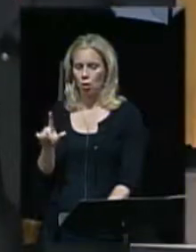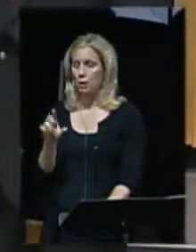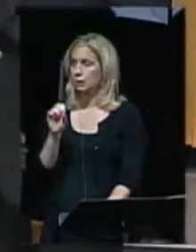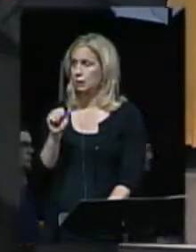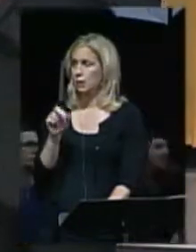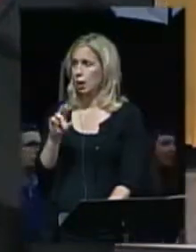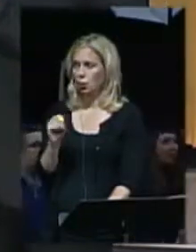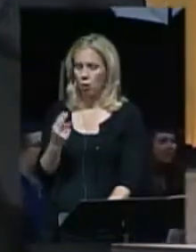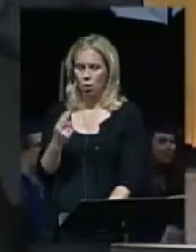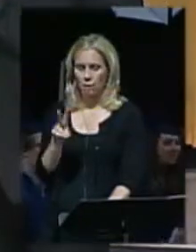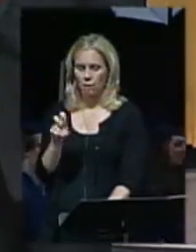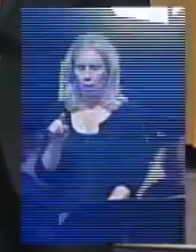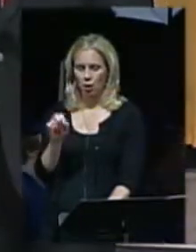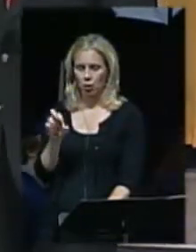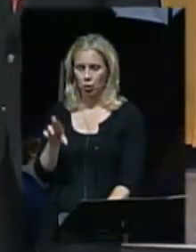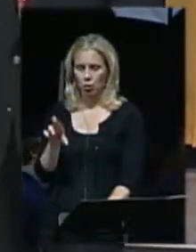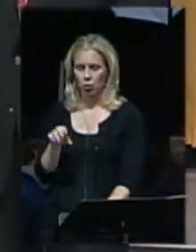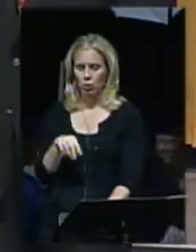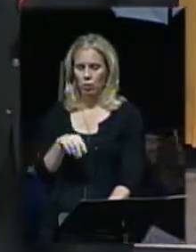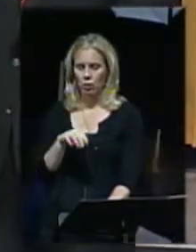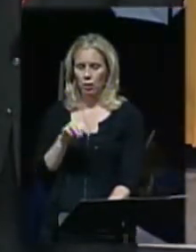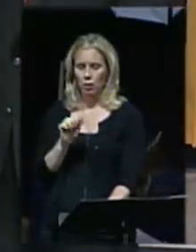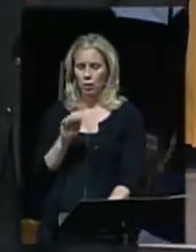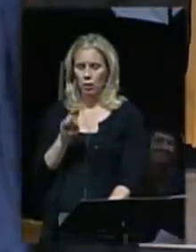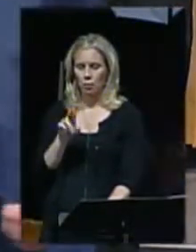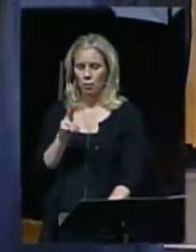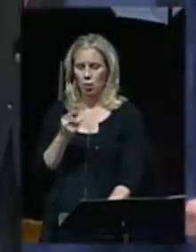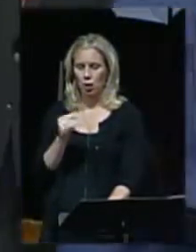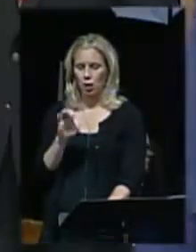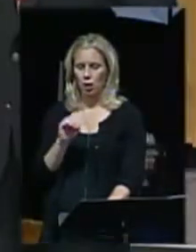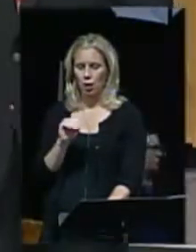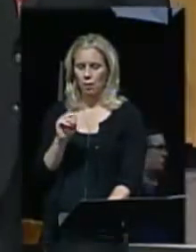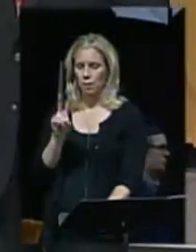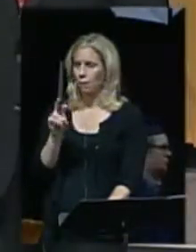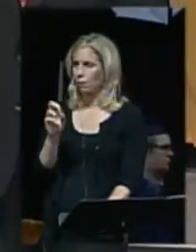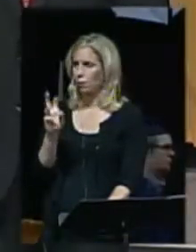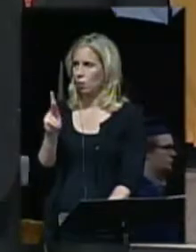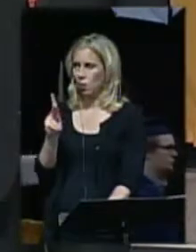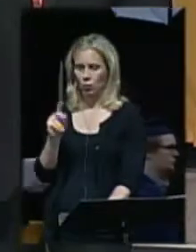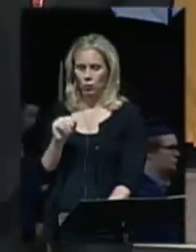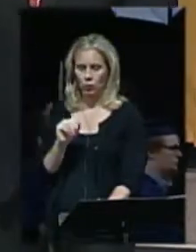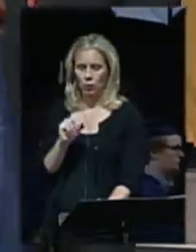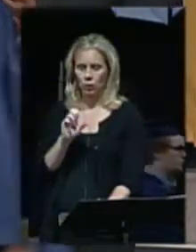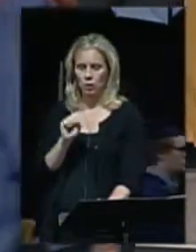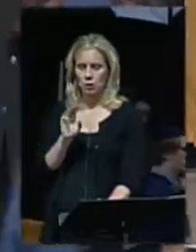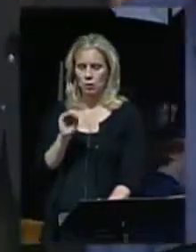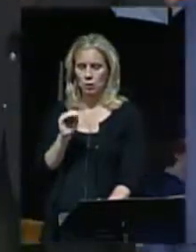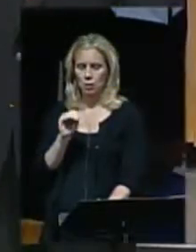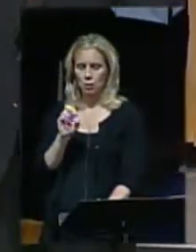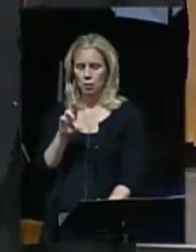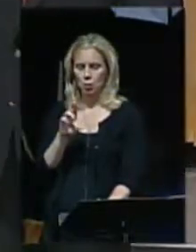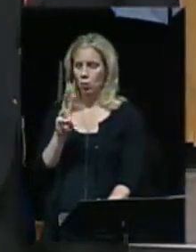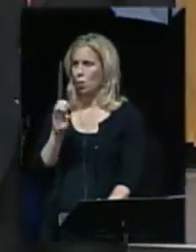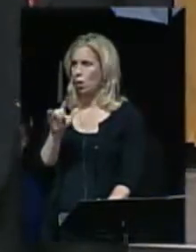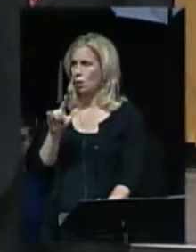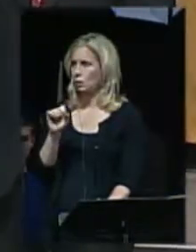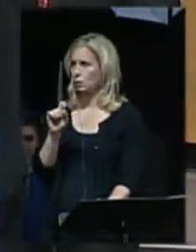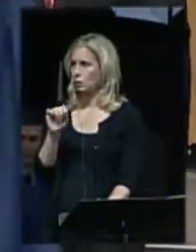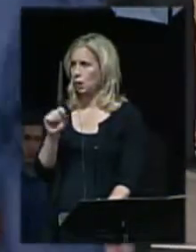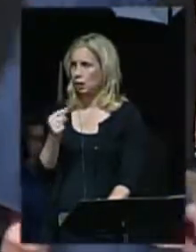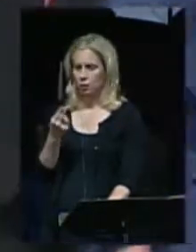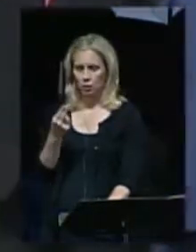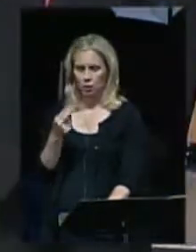Sarah Vetter. Abraham Volk. Summer Walseth.